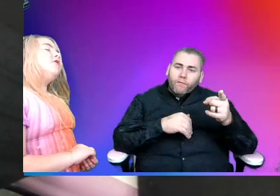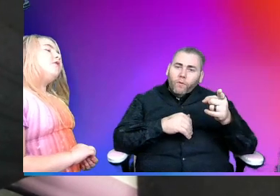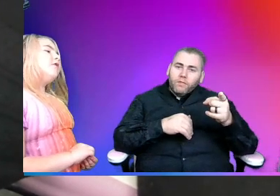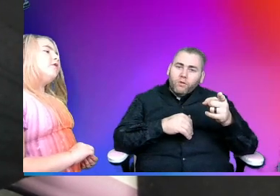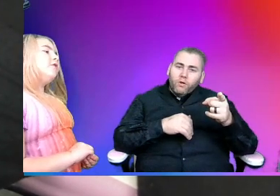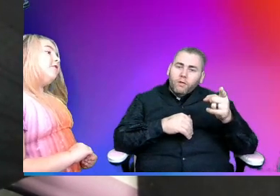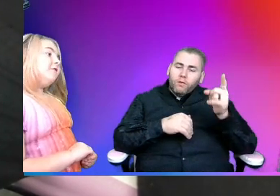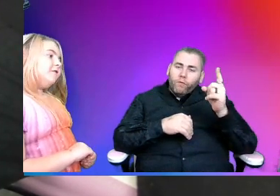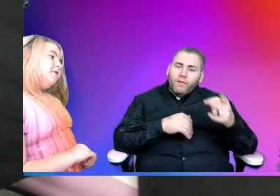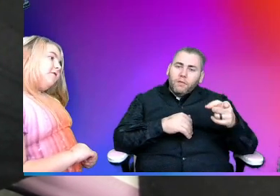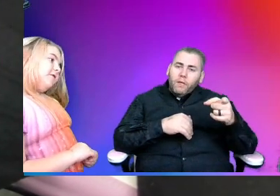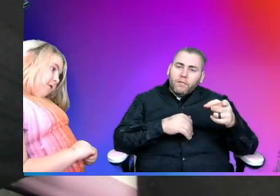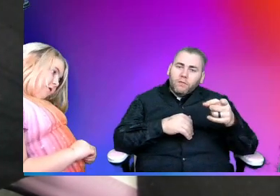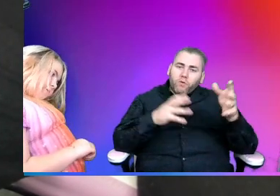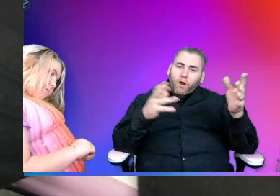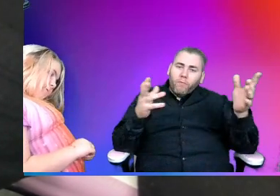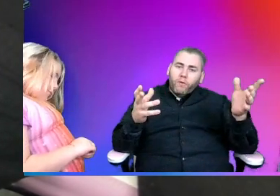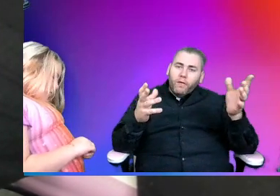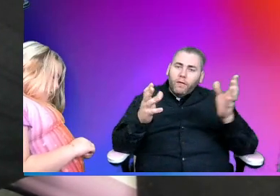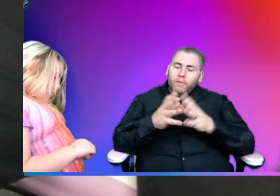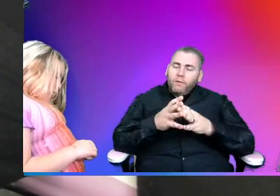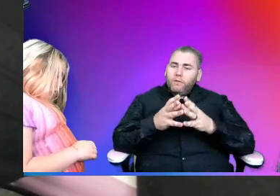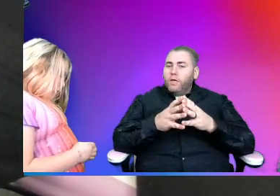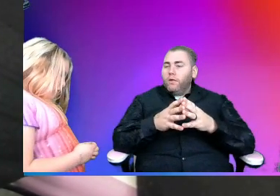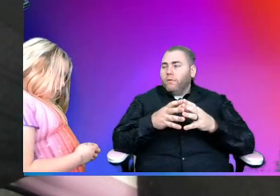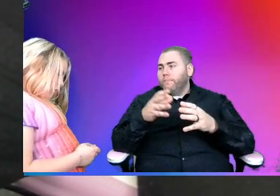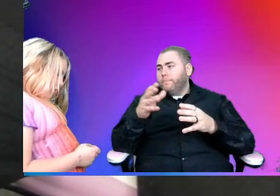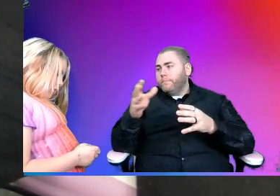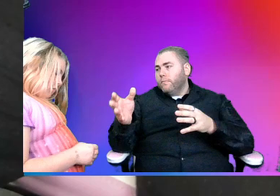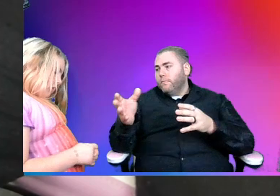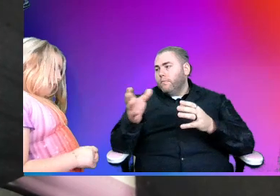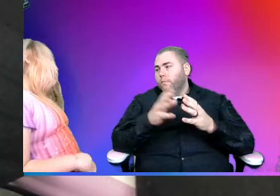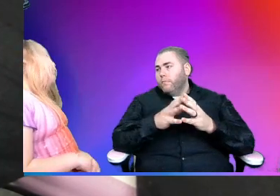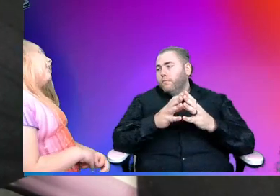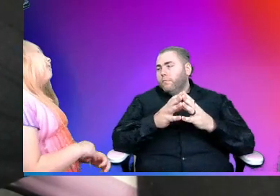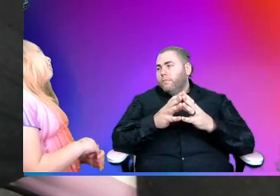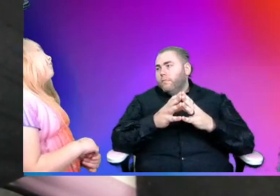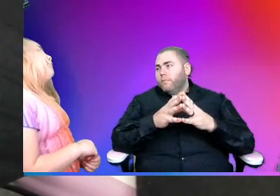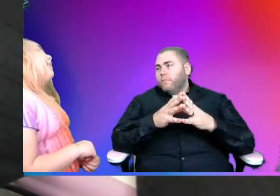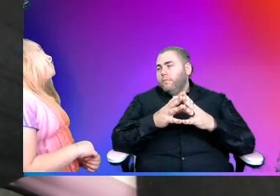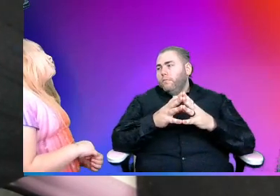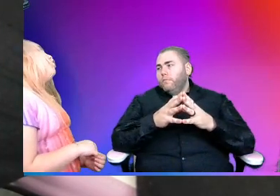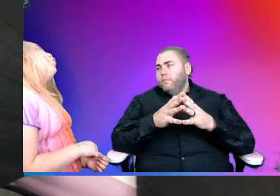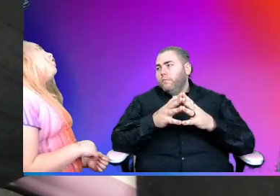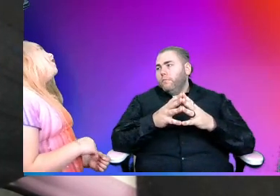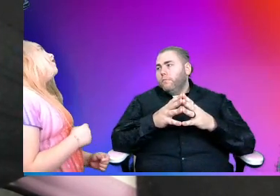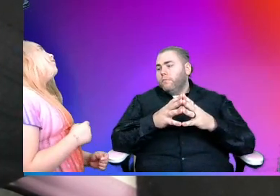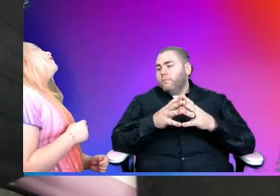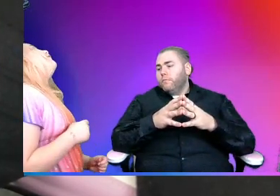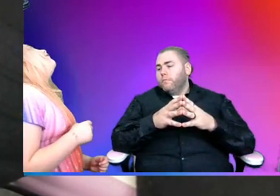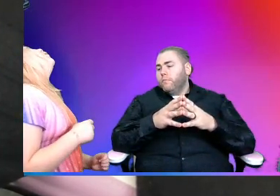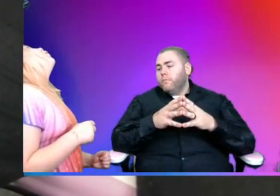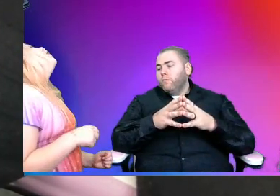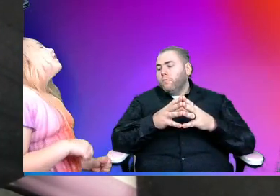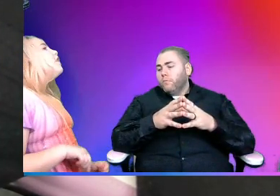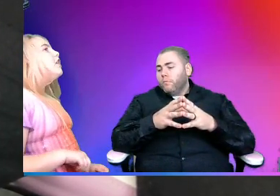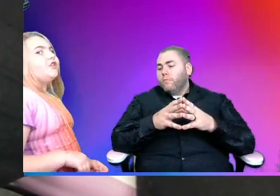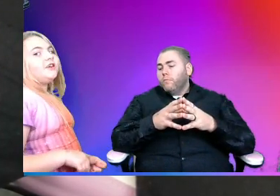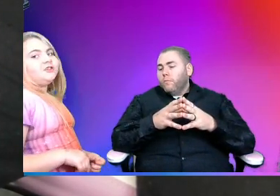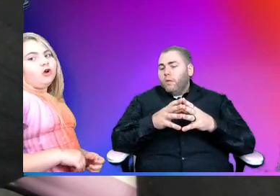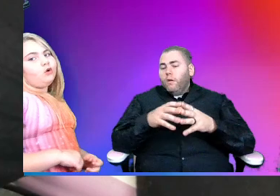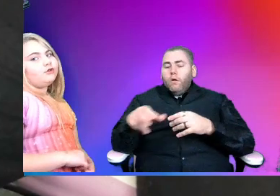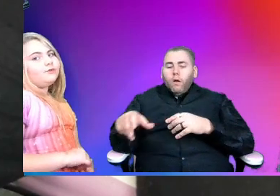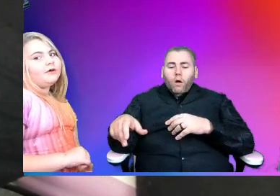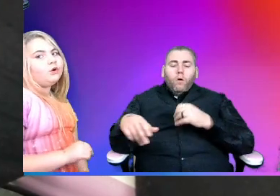giveaway. The giveaway is good. Don't forget to like and subscribe. It really helps out the channel. I do have a special one. It's my favorite